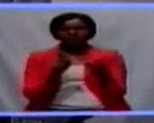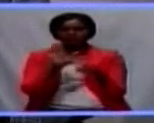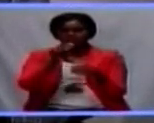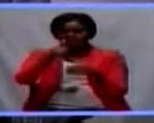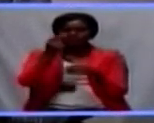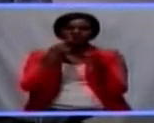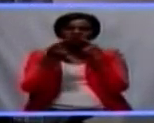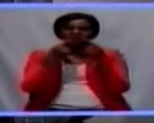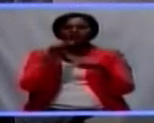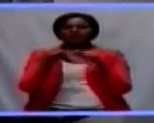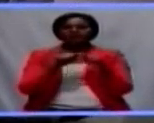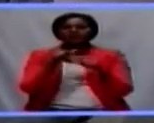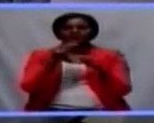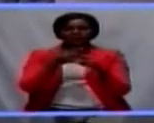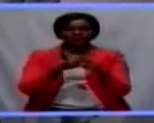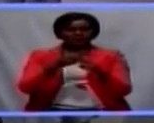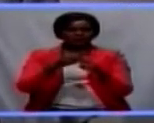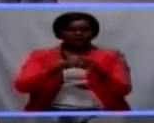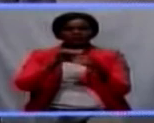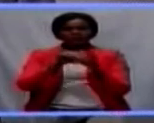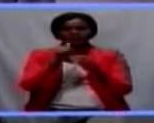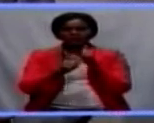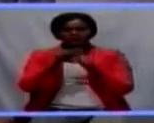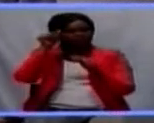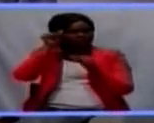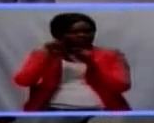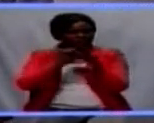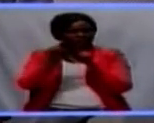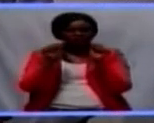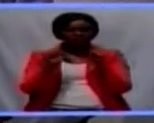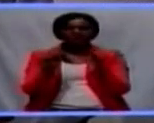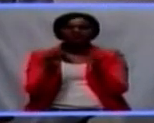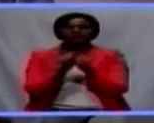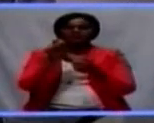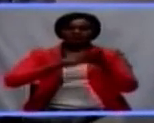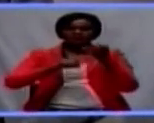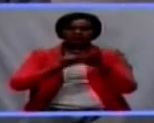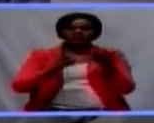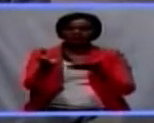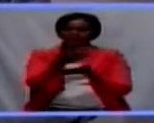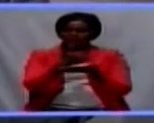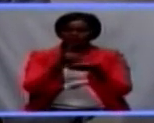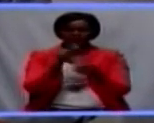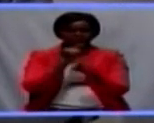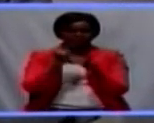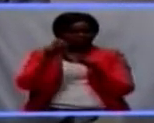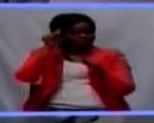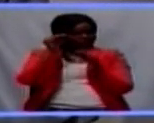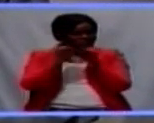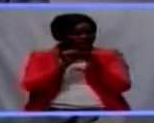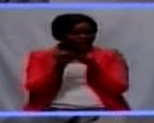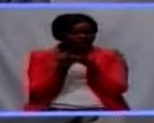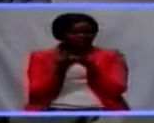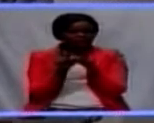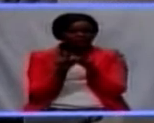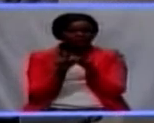about are basically the months in which to agree with the taxpayers. Okay? It's just to agree. Are we signing a time to pay